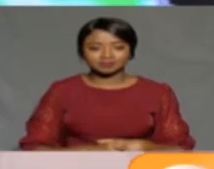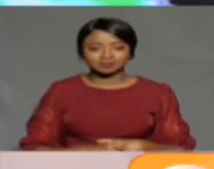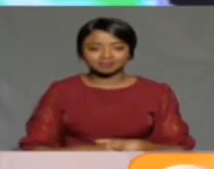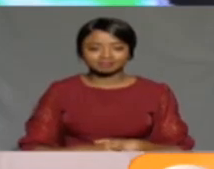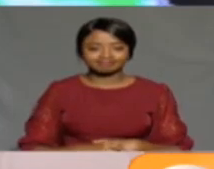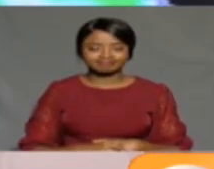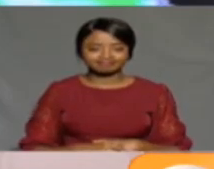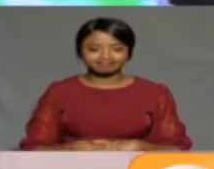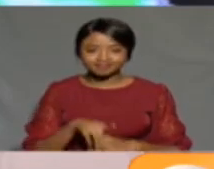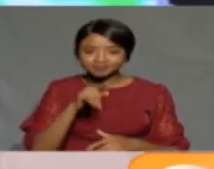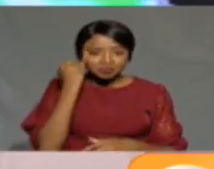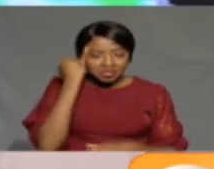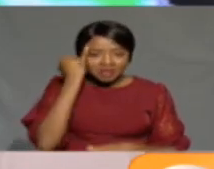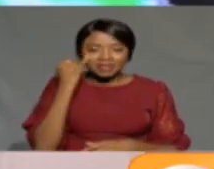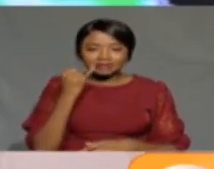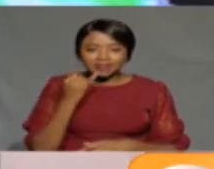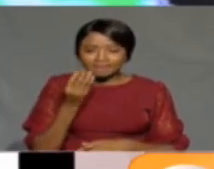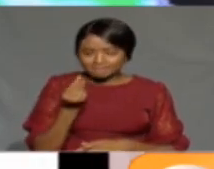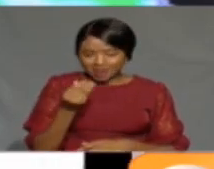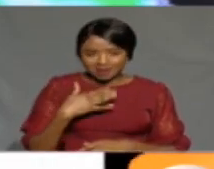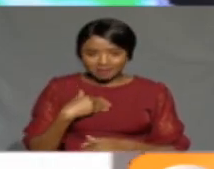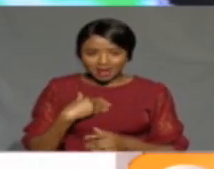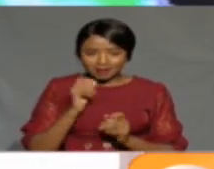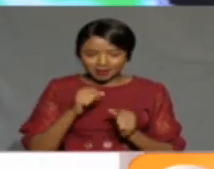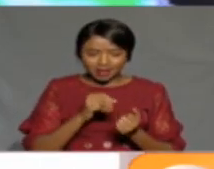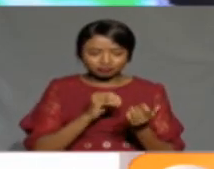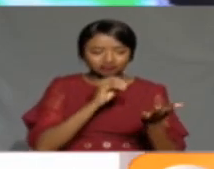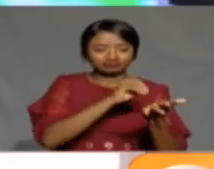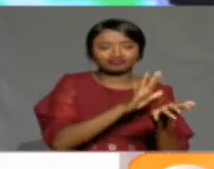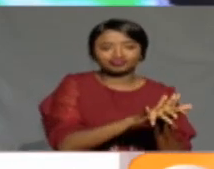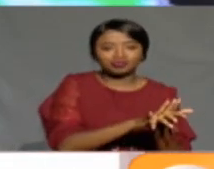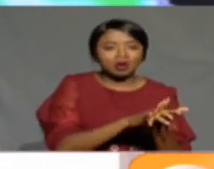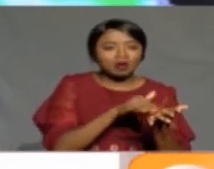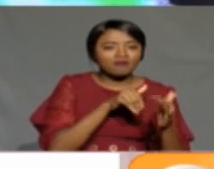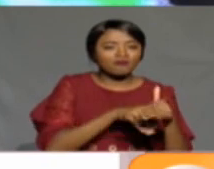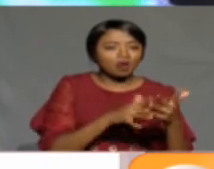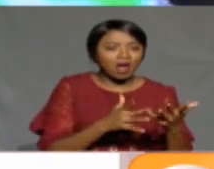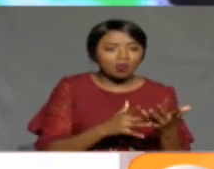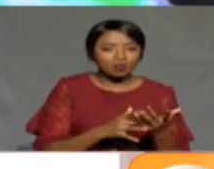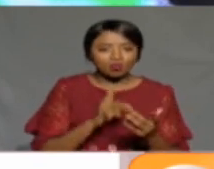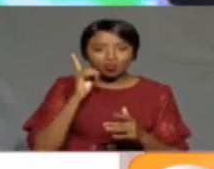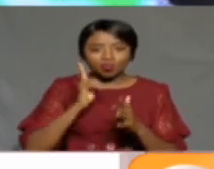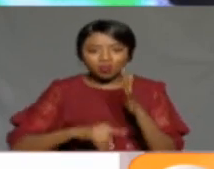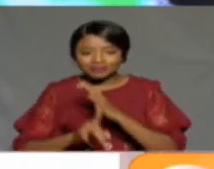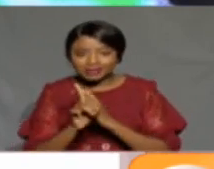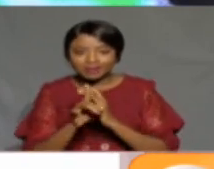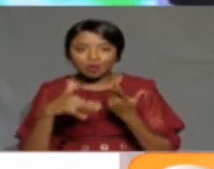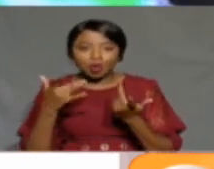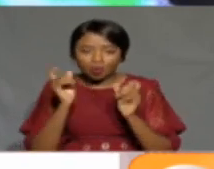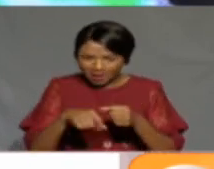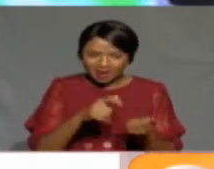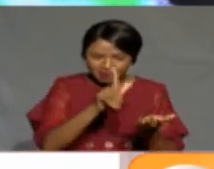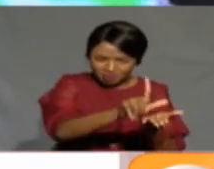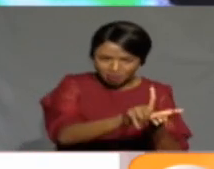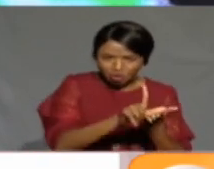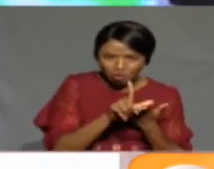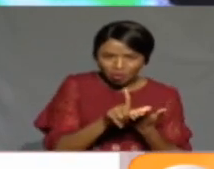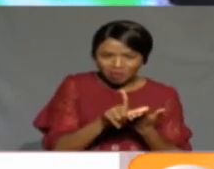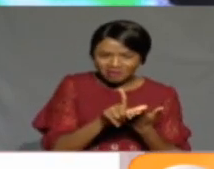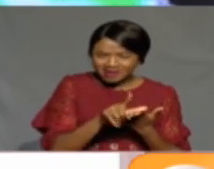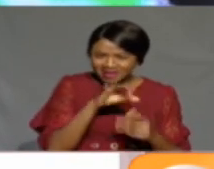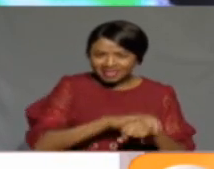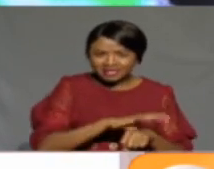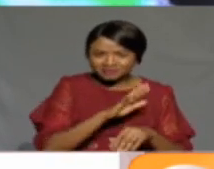Now, imagine depositing money to your account through WhatsApp, or even borrowing a loan on this social media